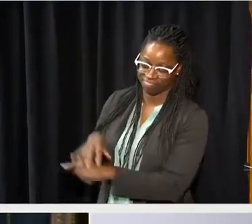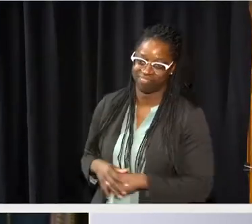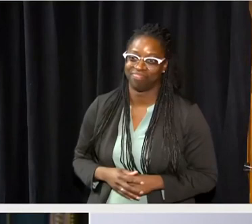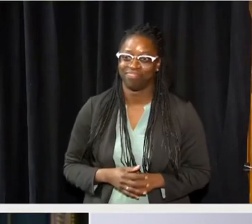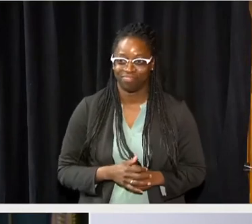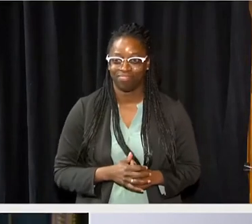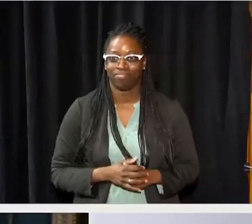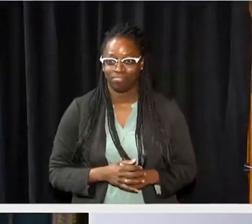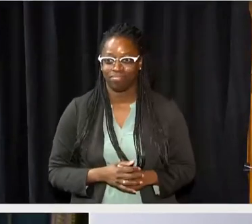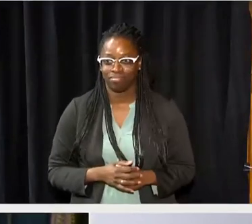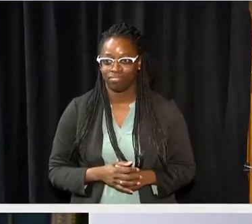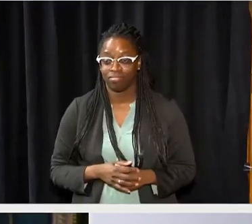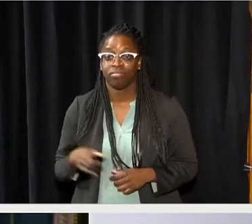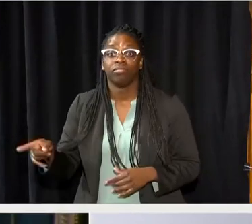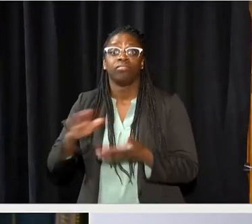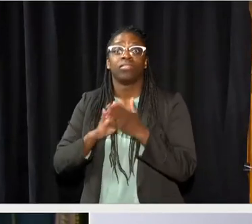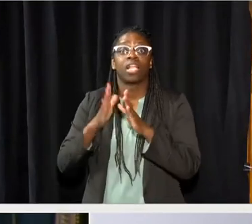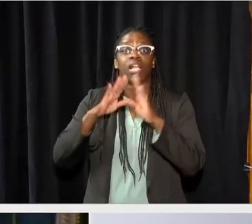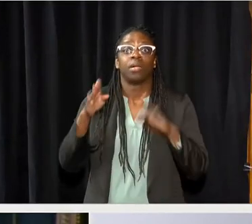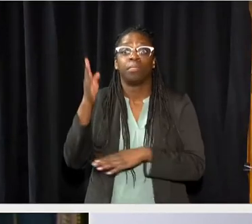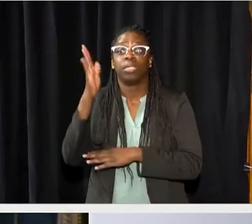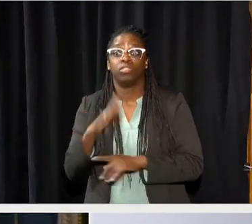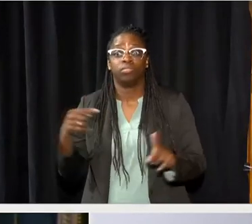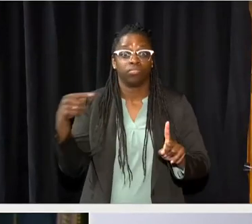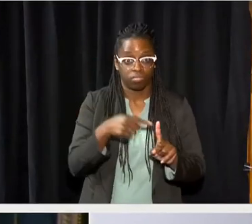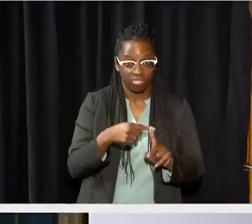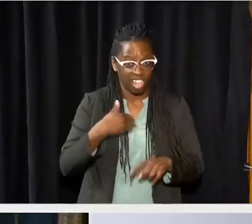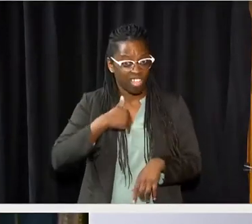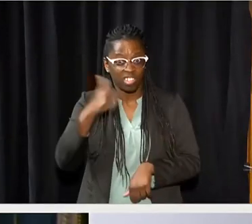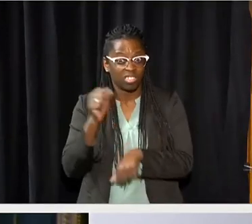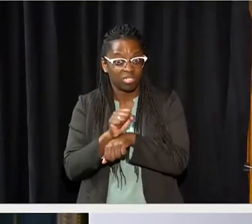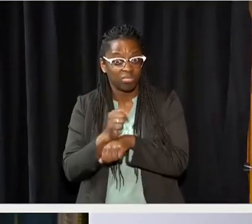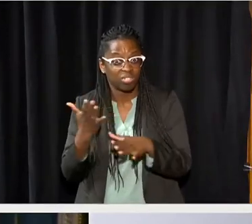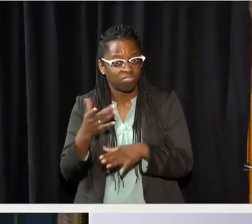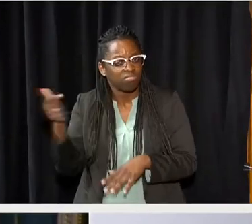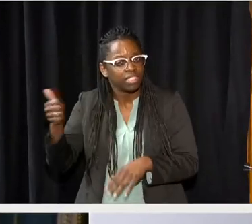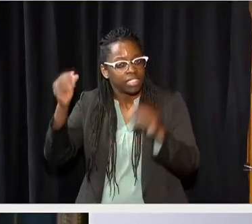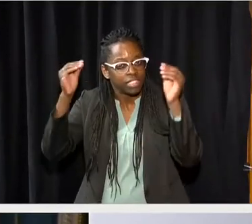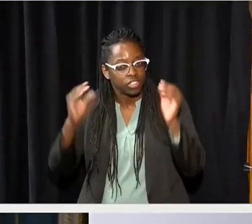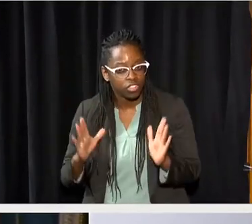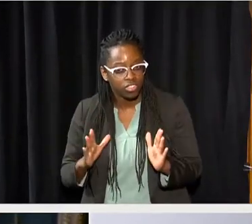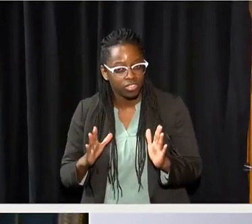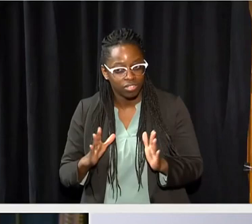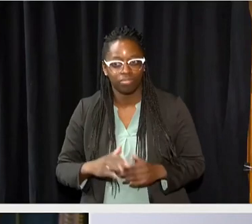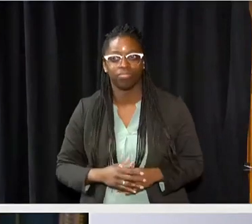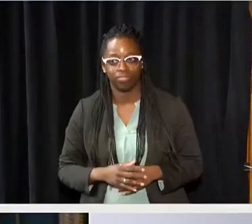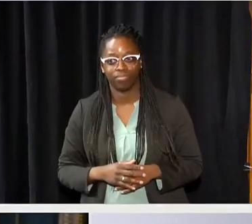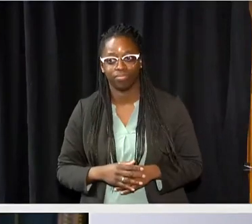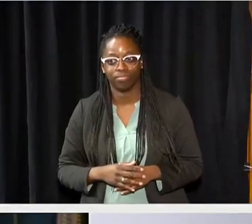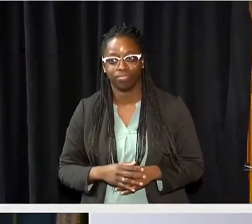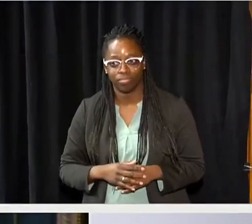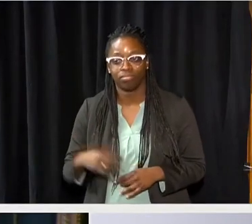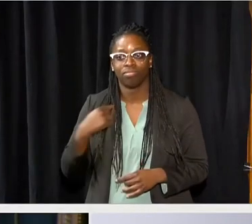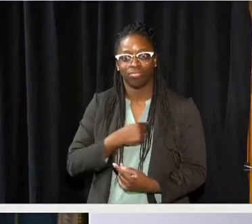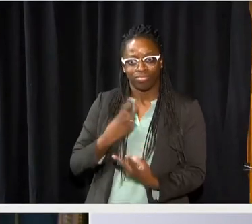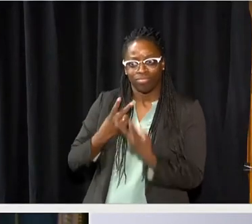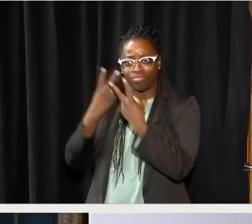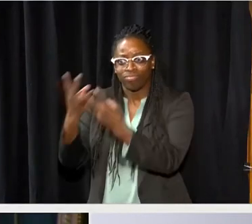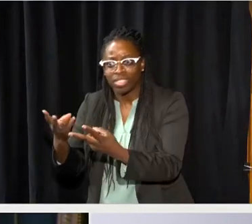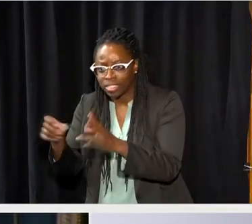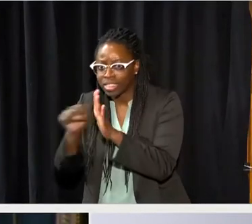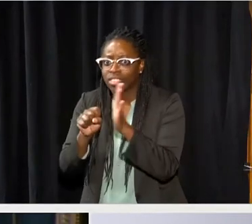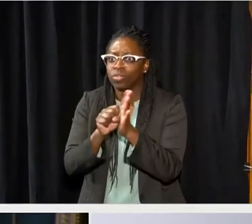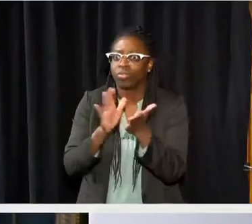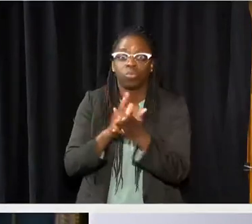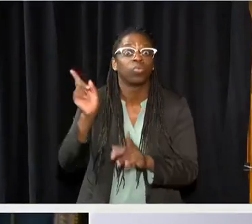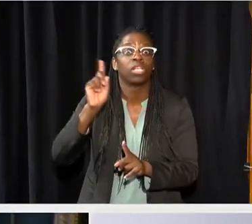You know, before he was speaker, he had another gig. He was a teacher. And we went back to Snug Harbor Elementary